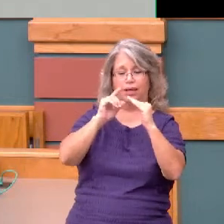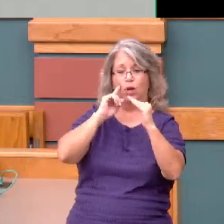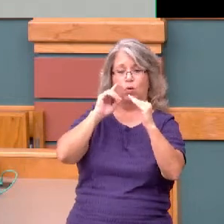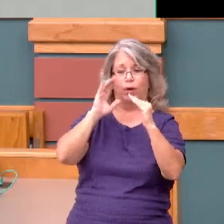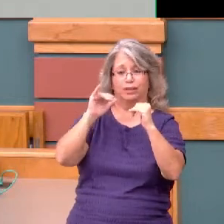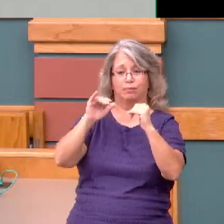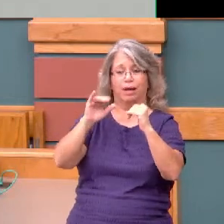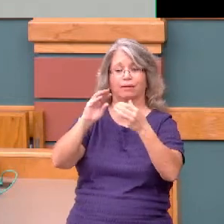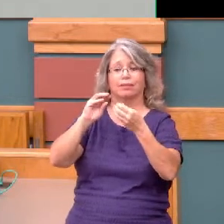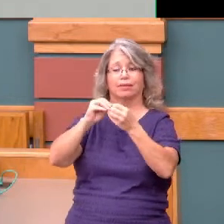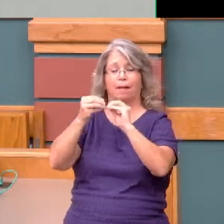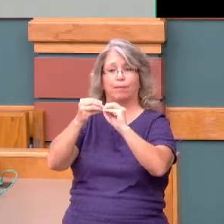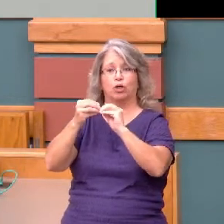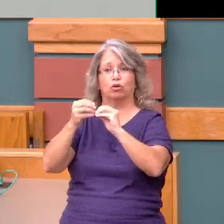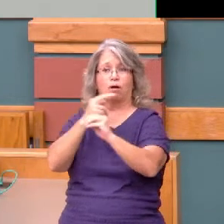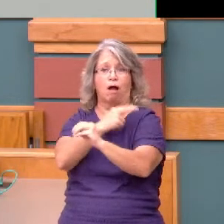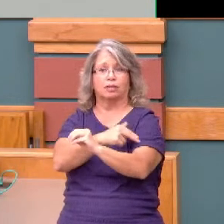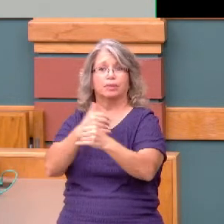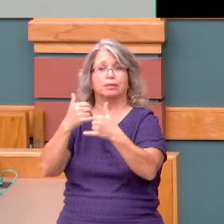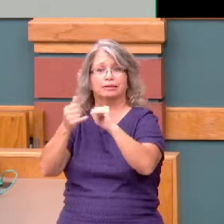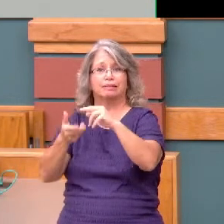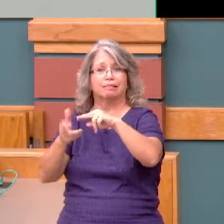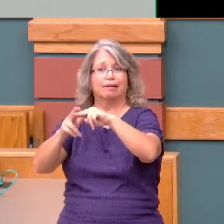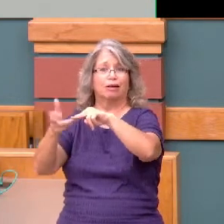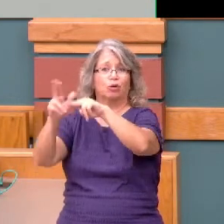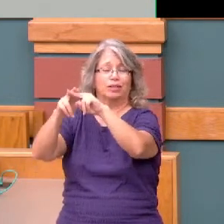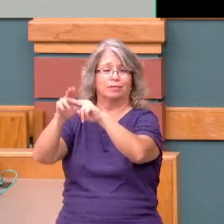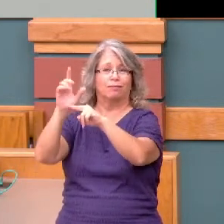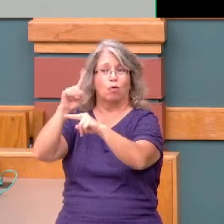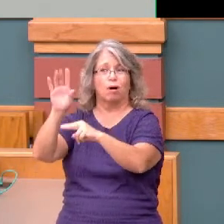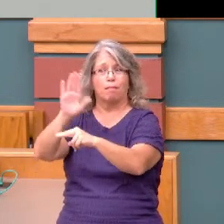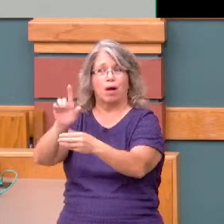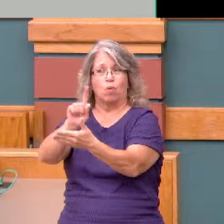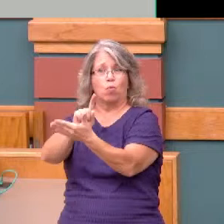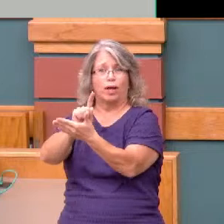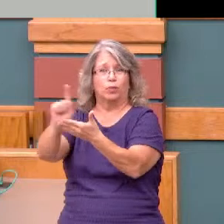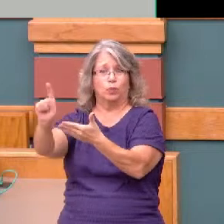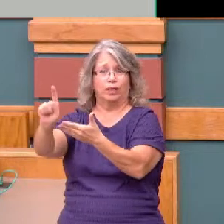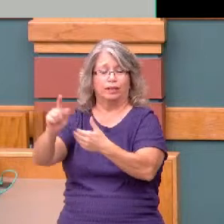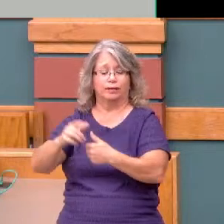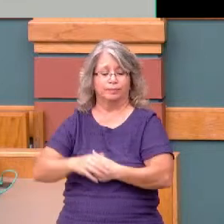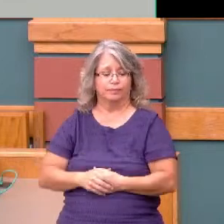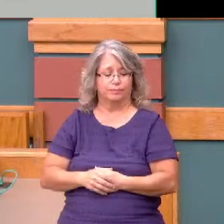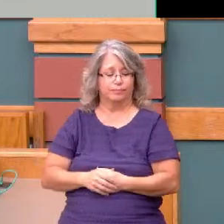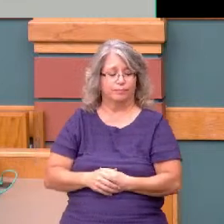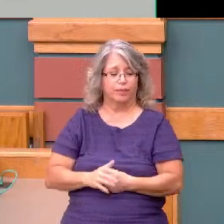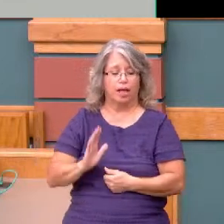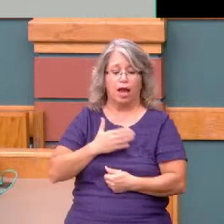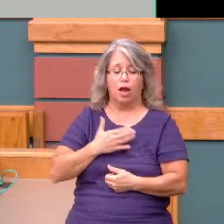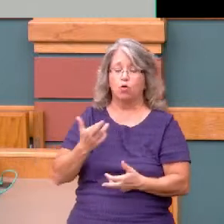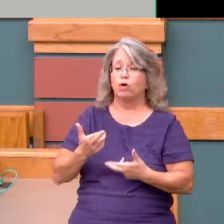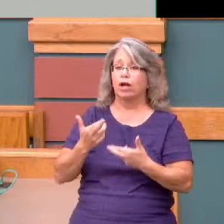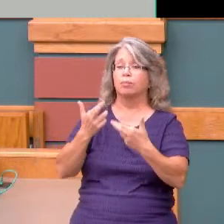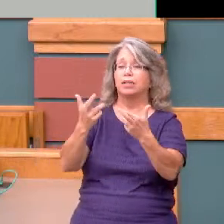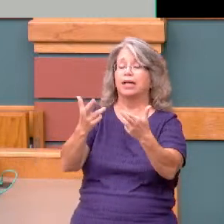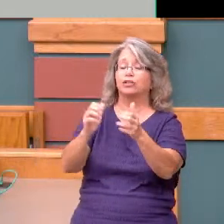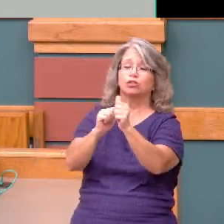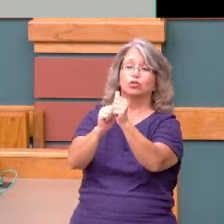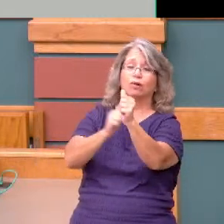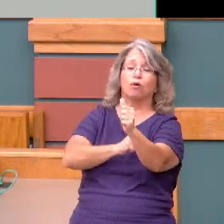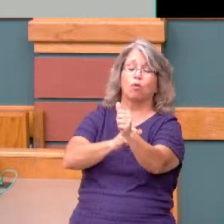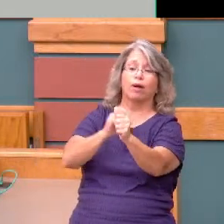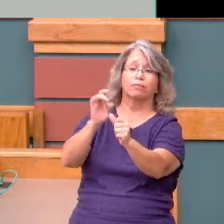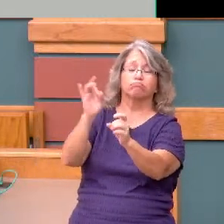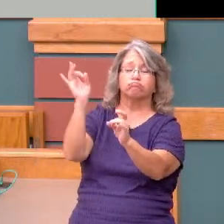about a week later. So recommendations to avoid a public health disaster here is if you're